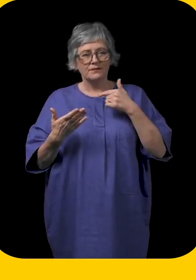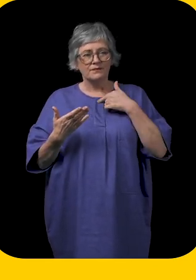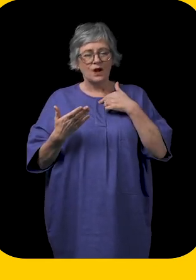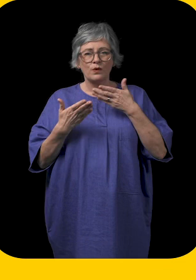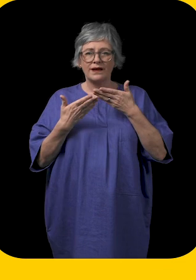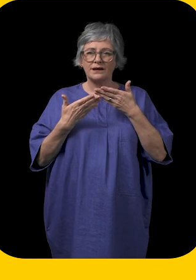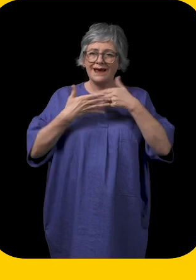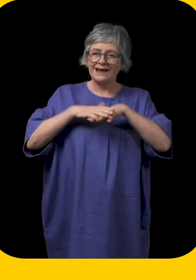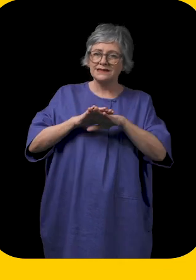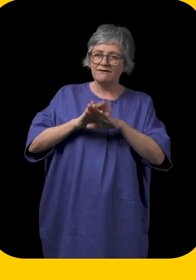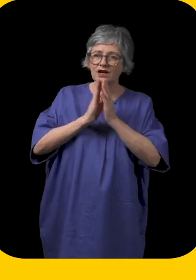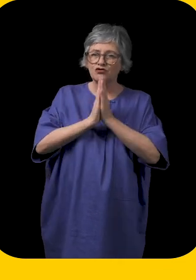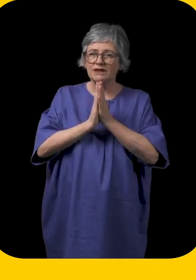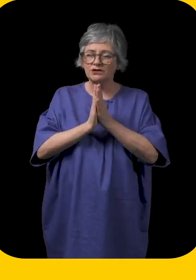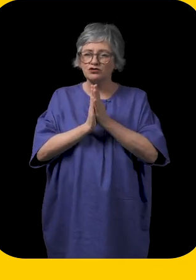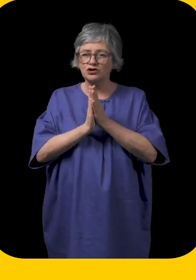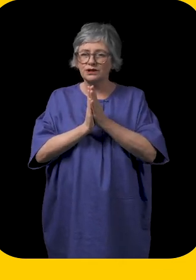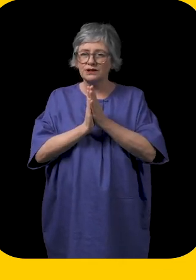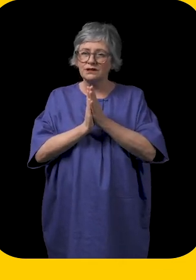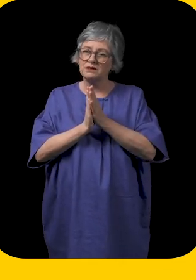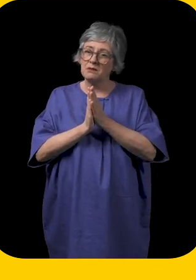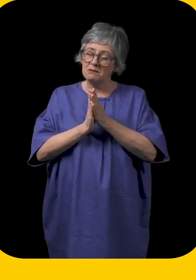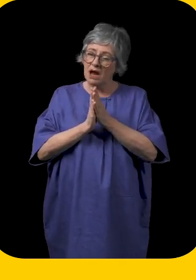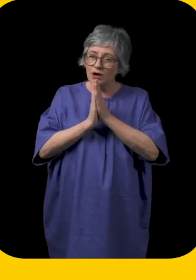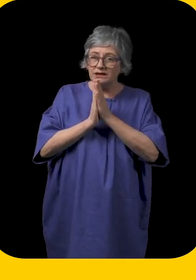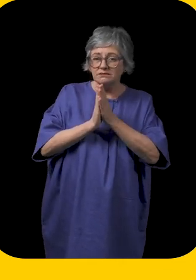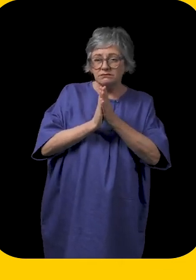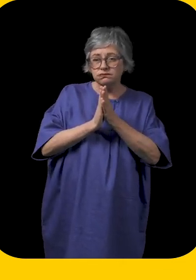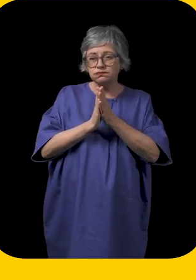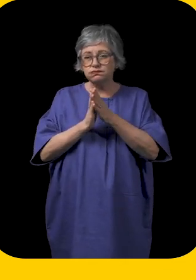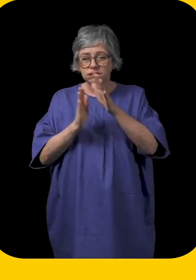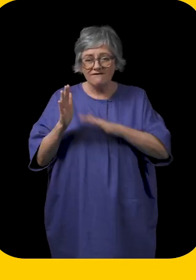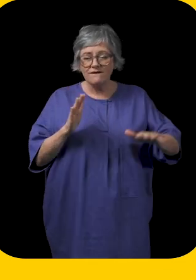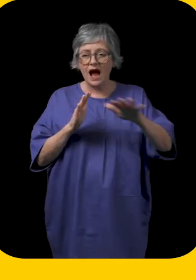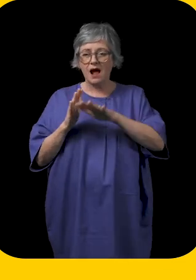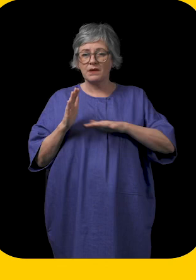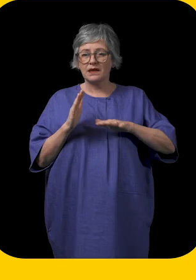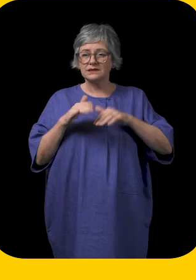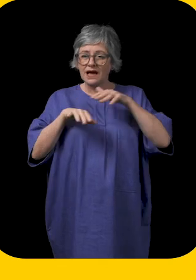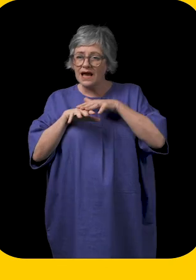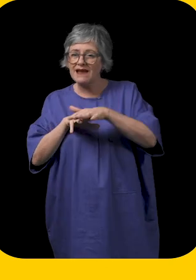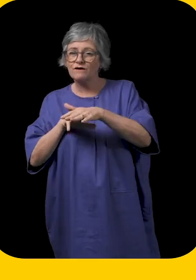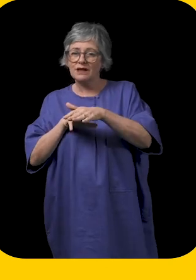so regarding interfaith relations, would you describe your family as an interfaith family? And what has your experience of interfaith influenced your